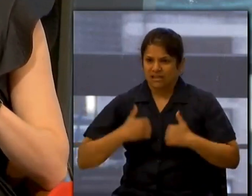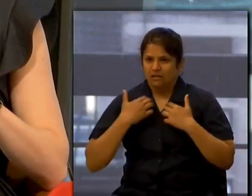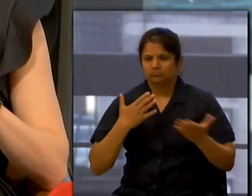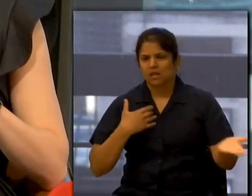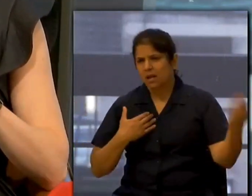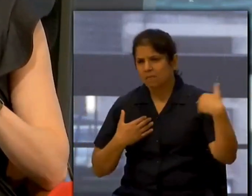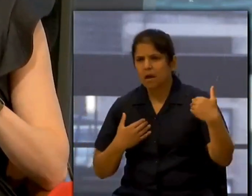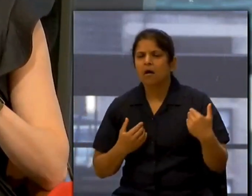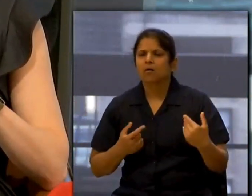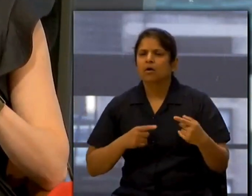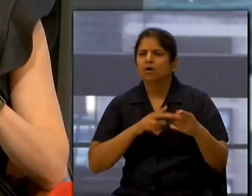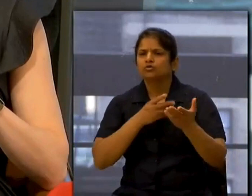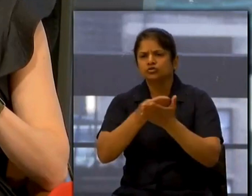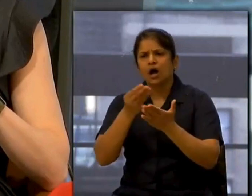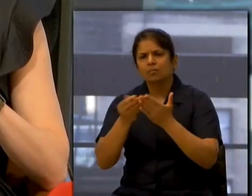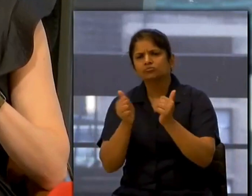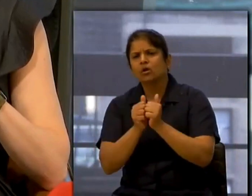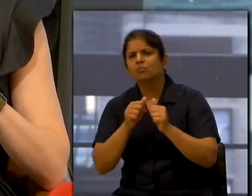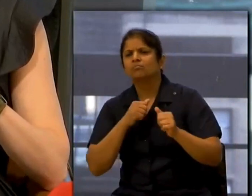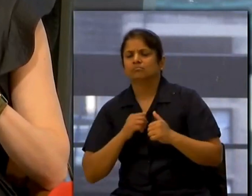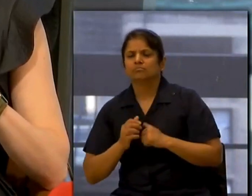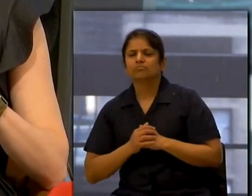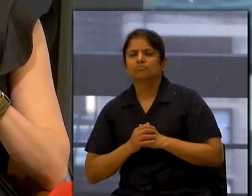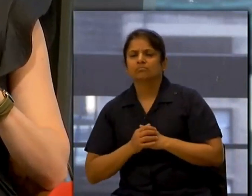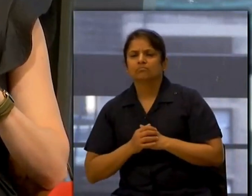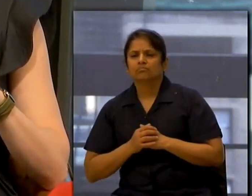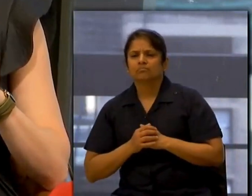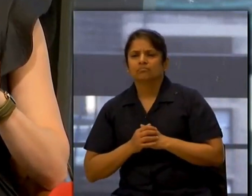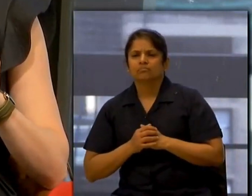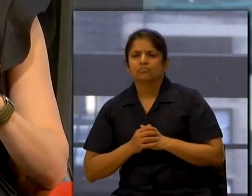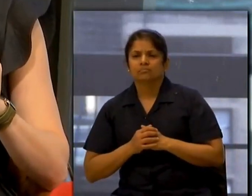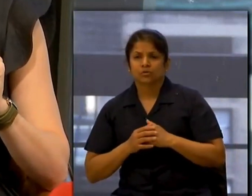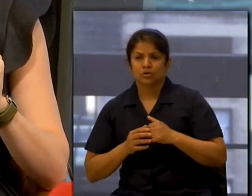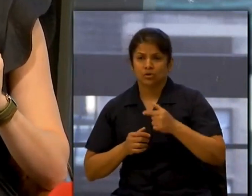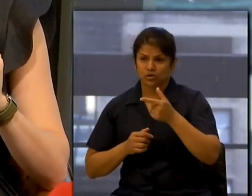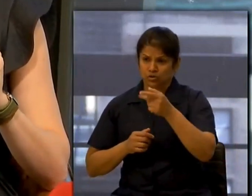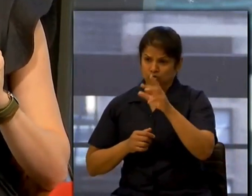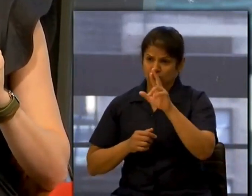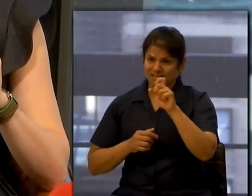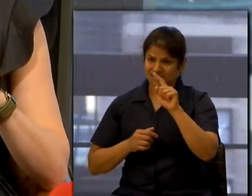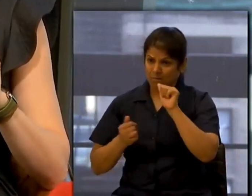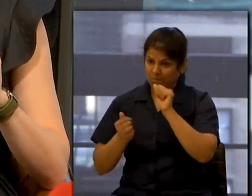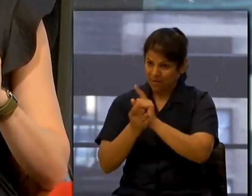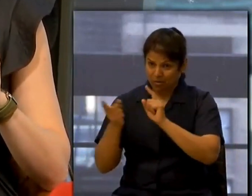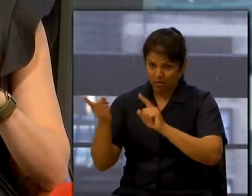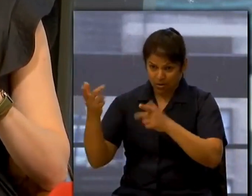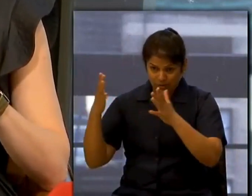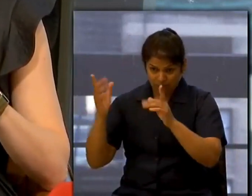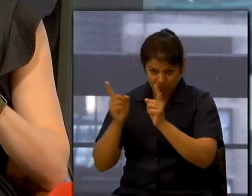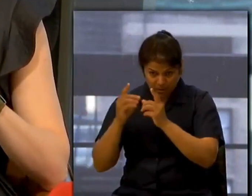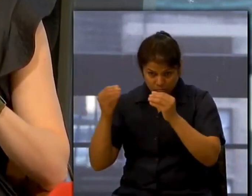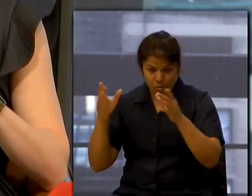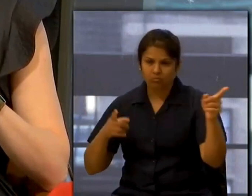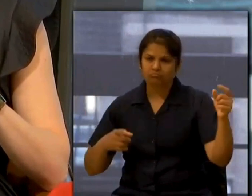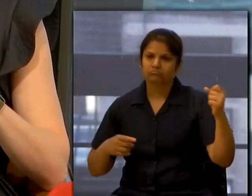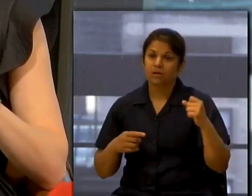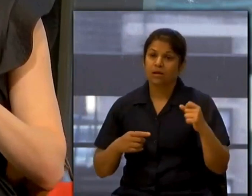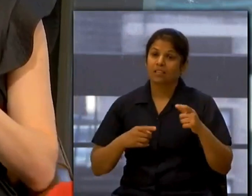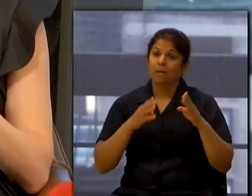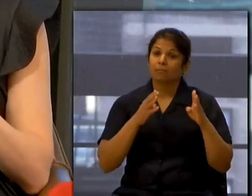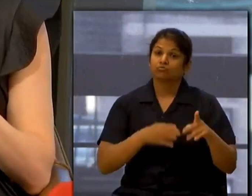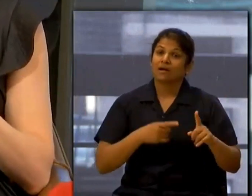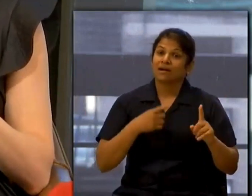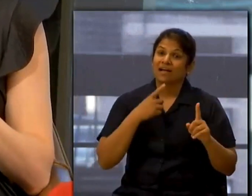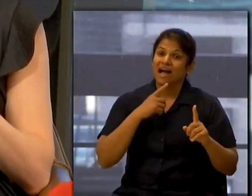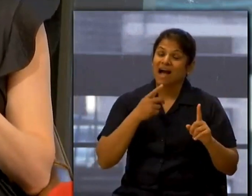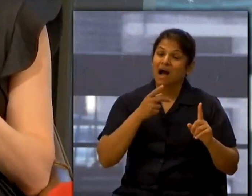And Greta said, great, so I'll meet you at the store. And April was her name, said kind of famously to